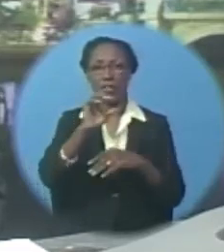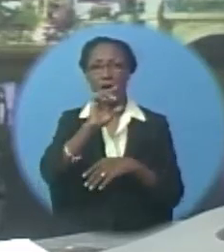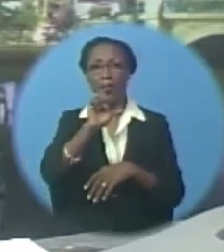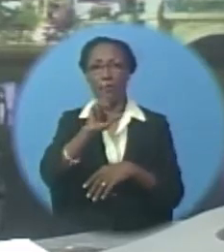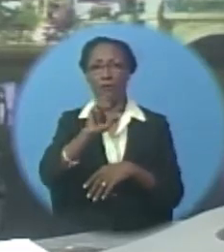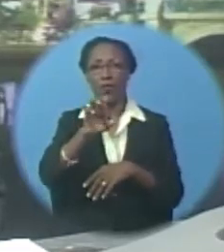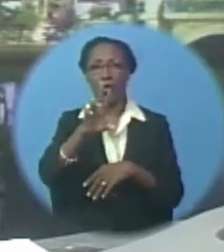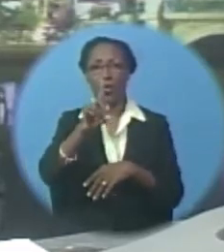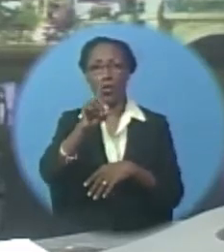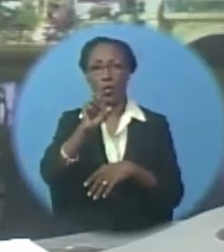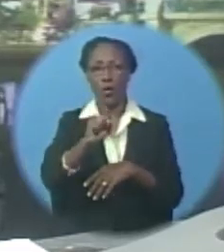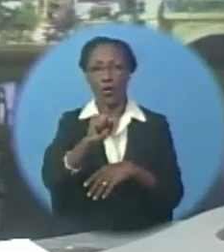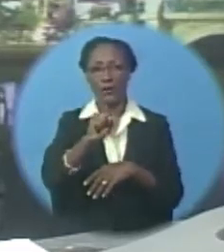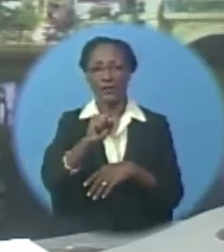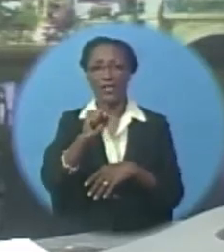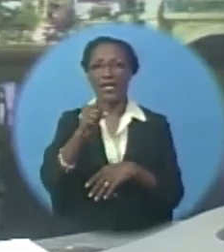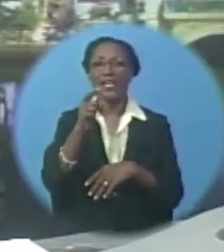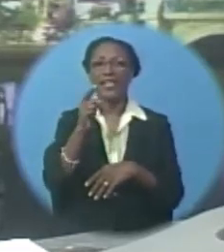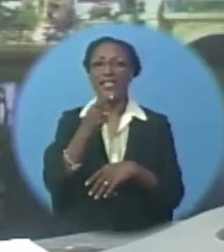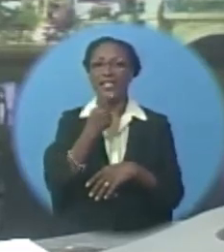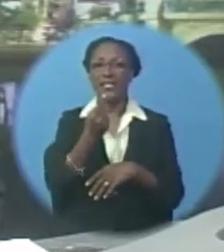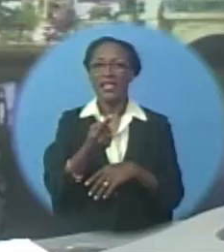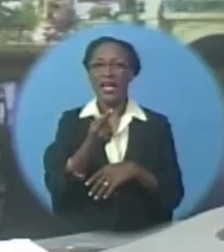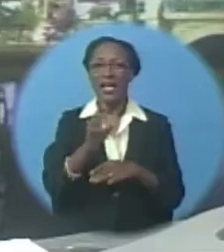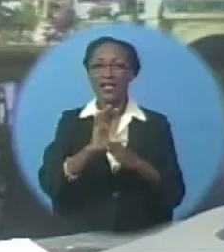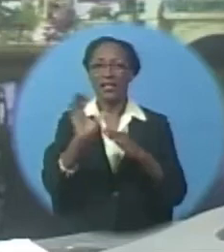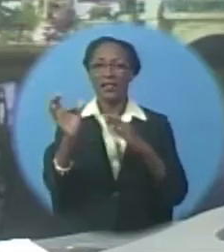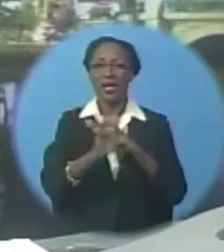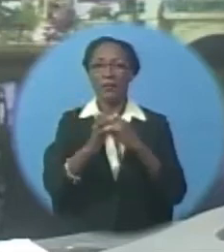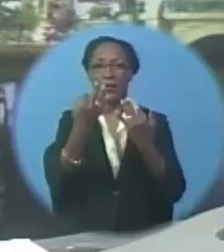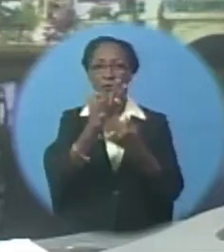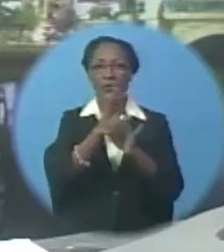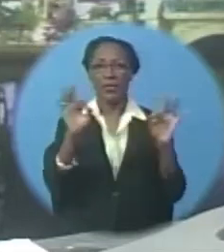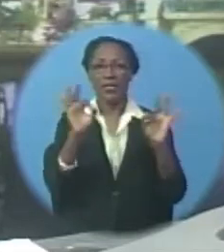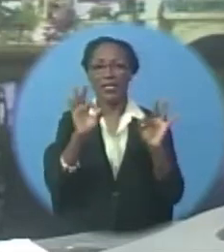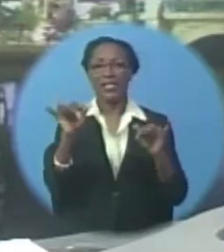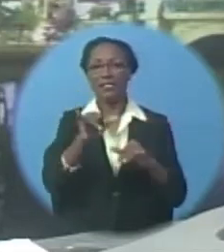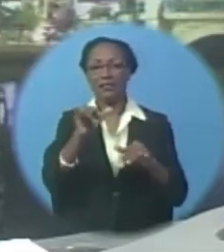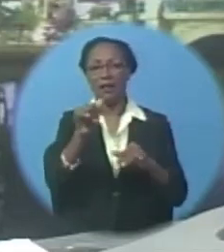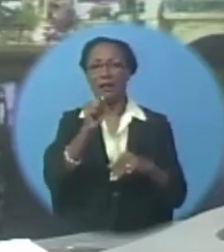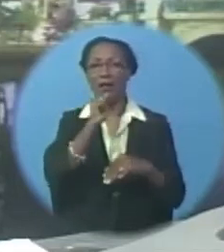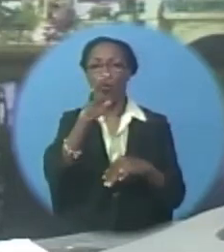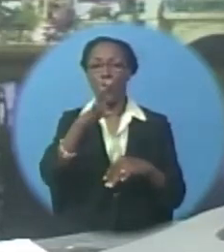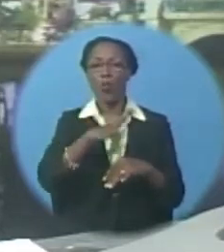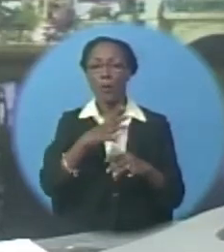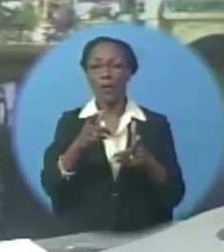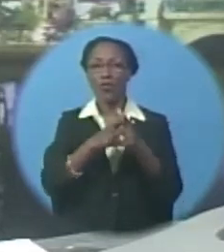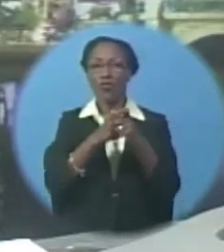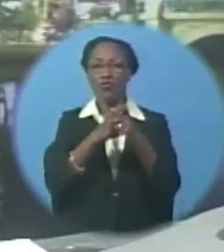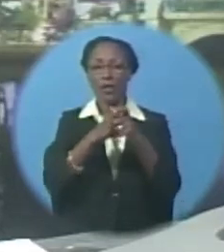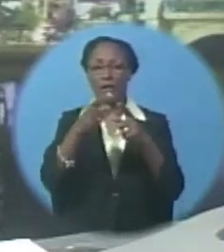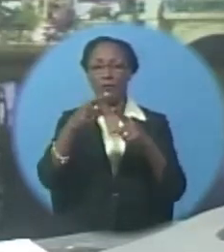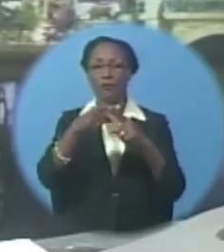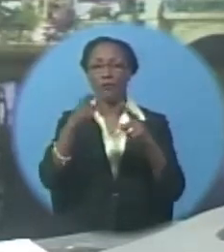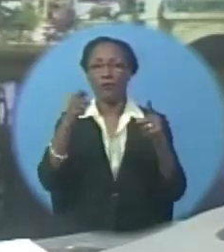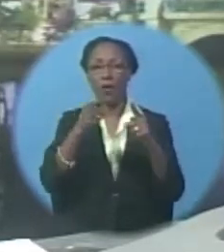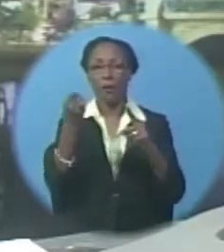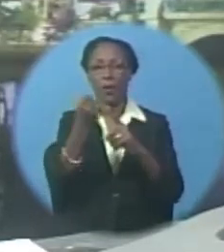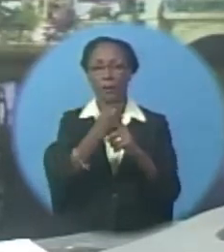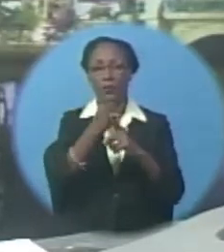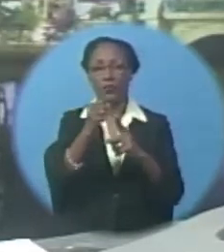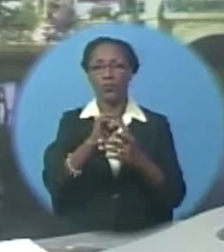making his point, he likened the Caribbean emancipation to a woman fleeing an abusive relationship with her children.